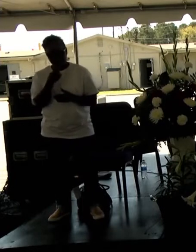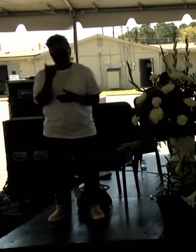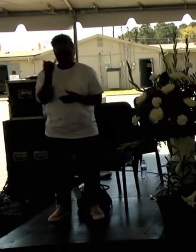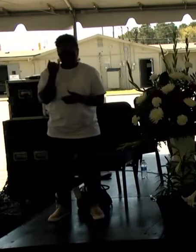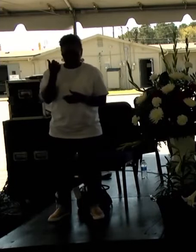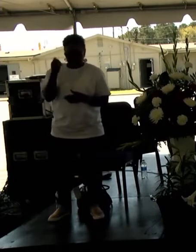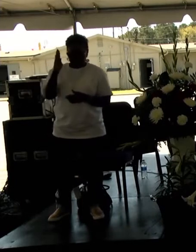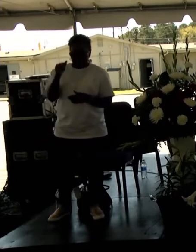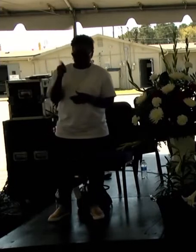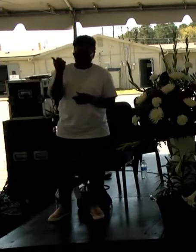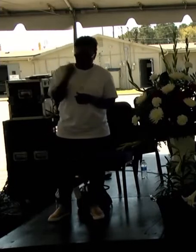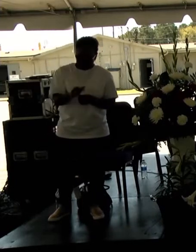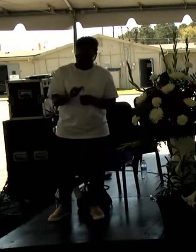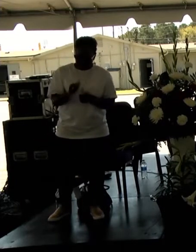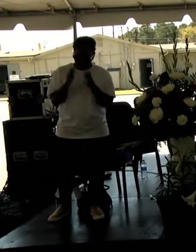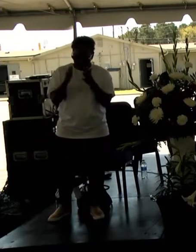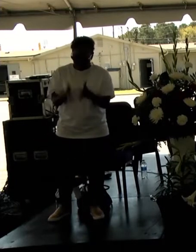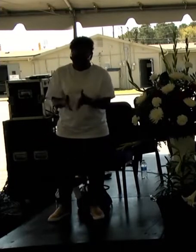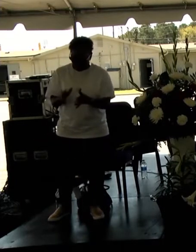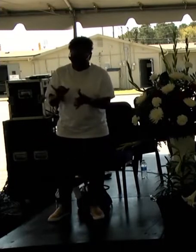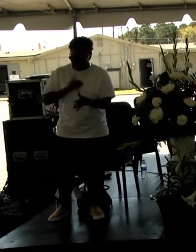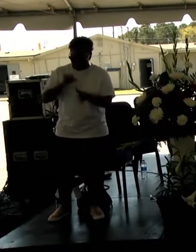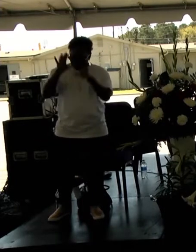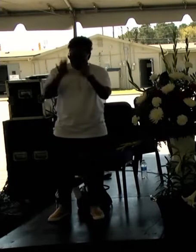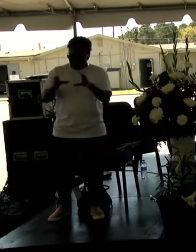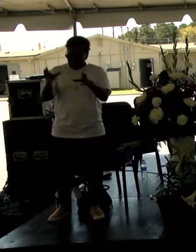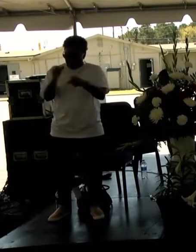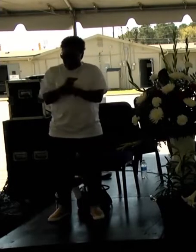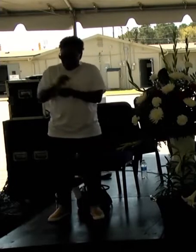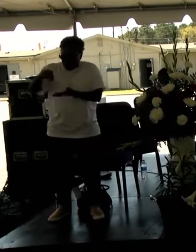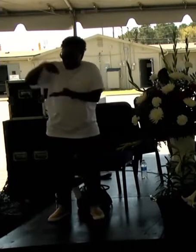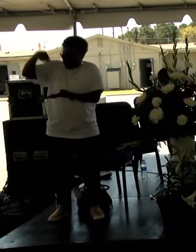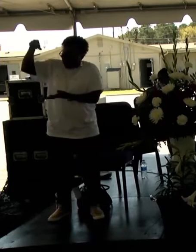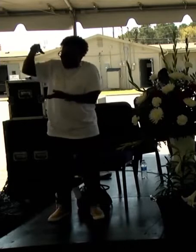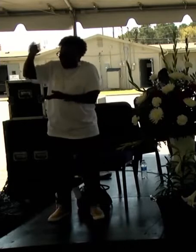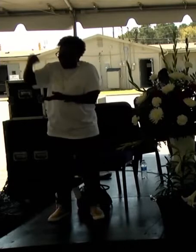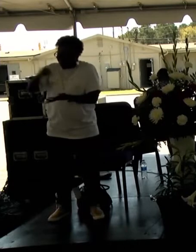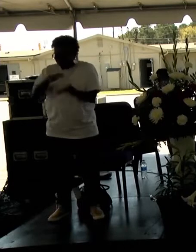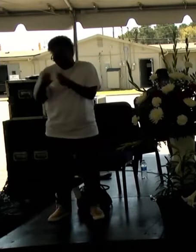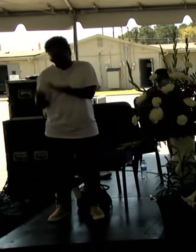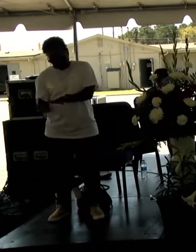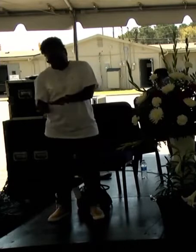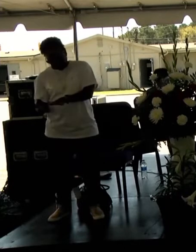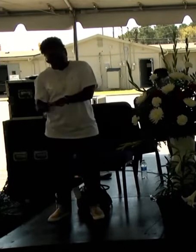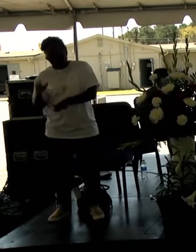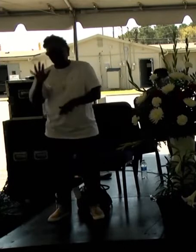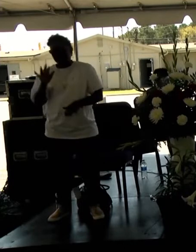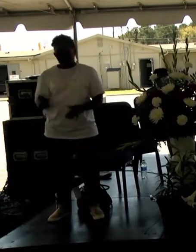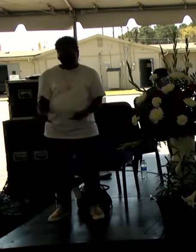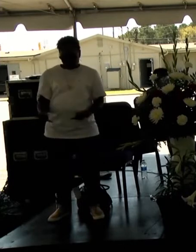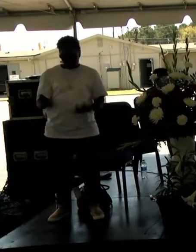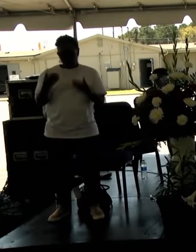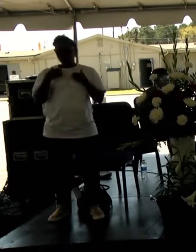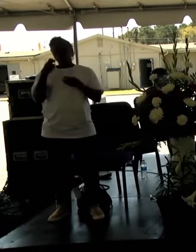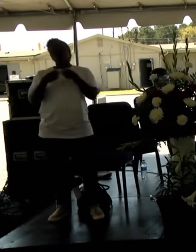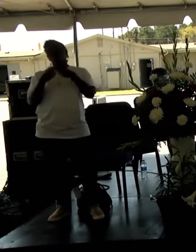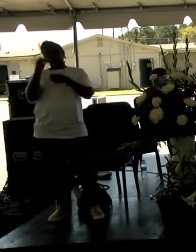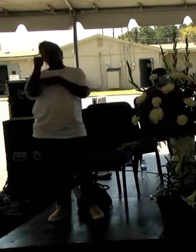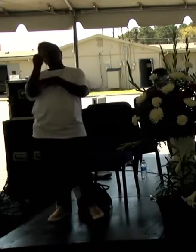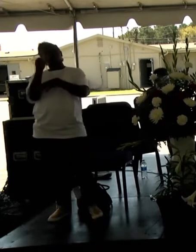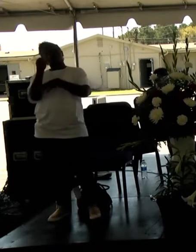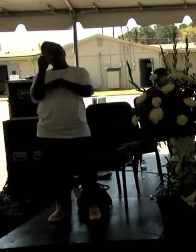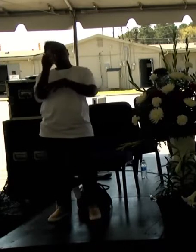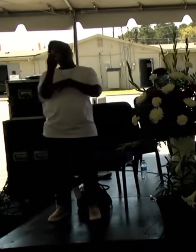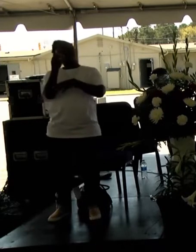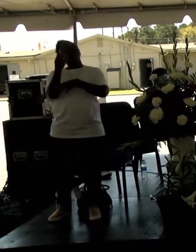if by any means I might attain unto the resurrection of the dead. Now, there's a problem here. If I'm